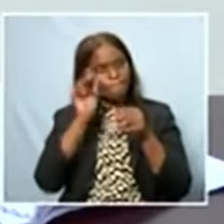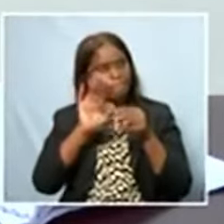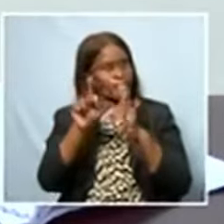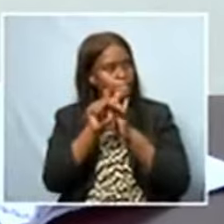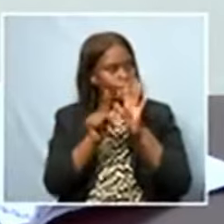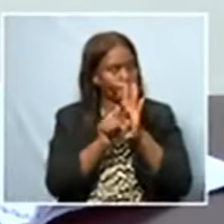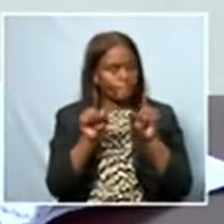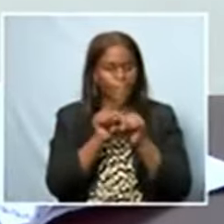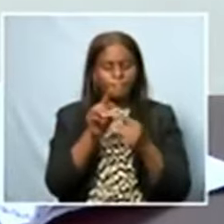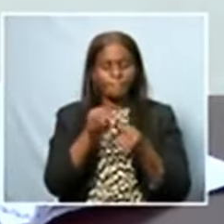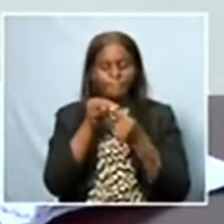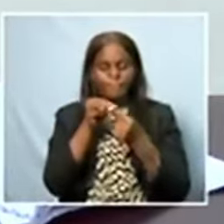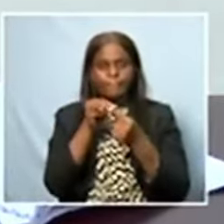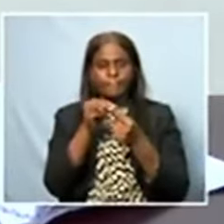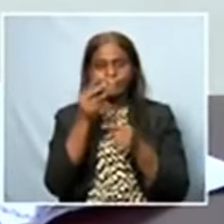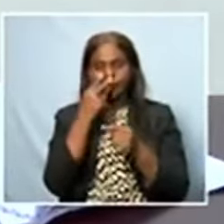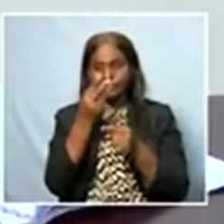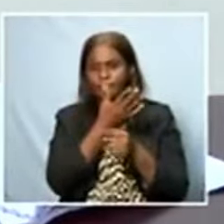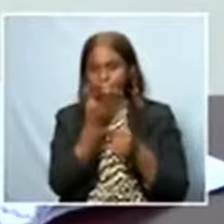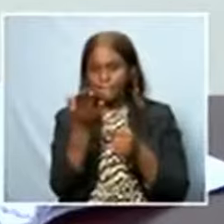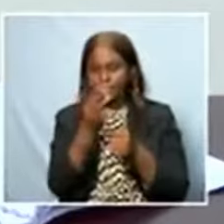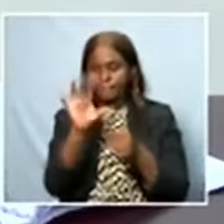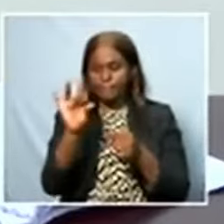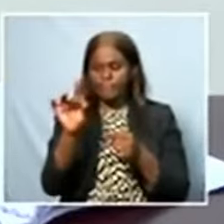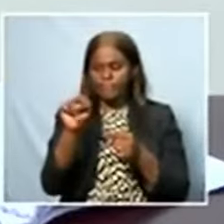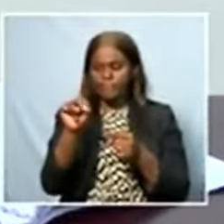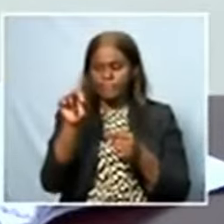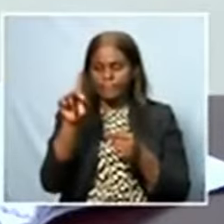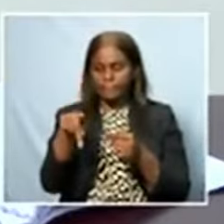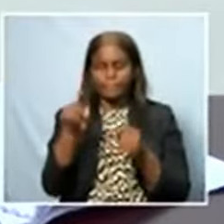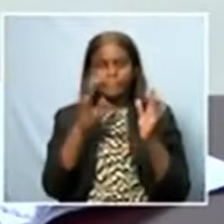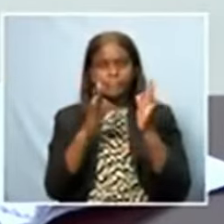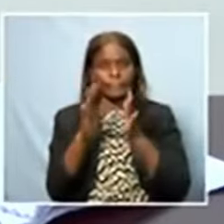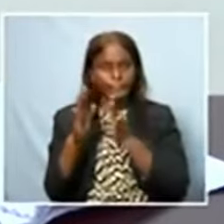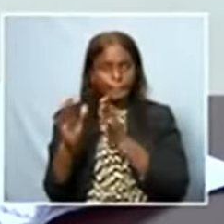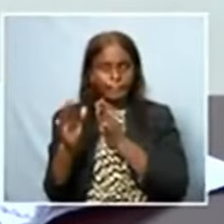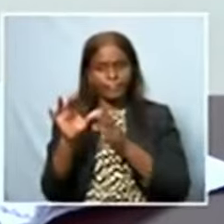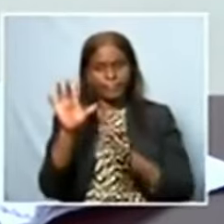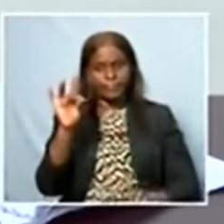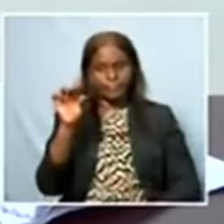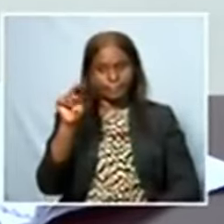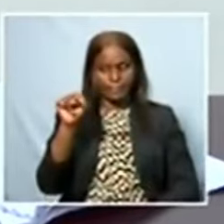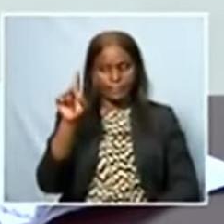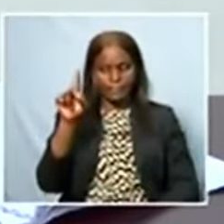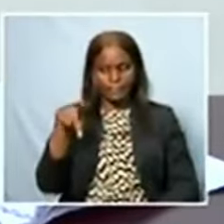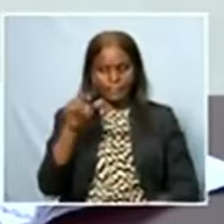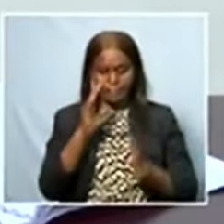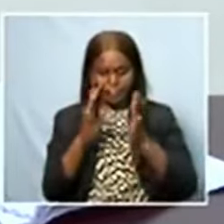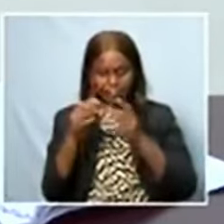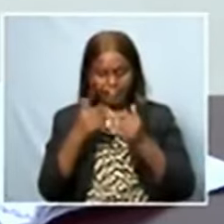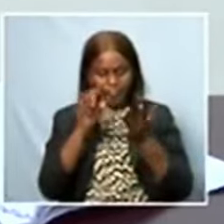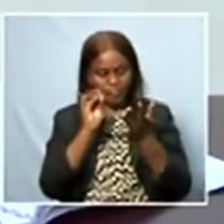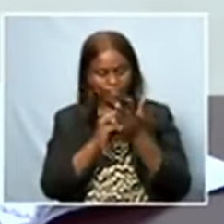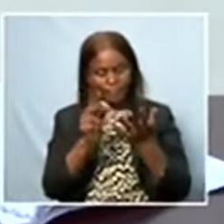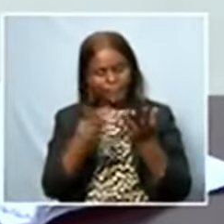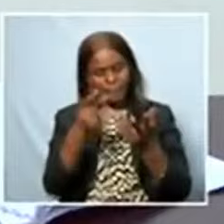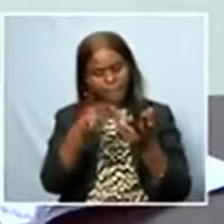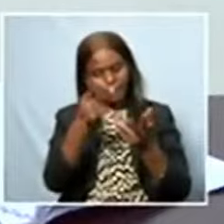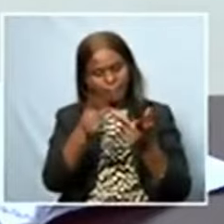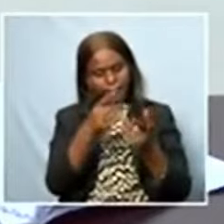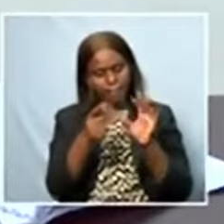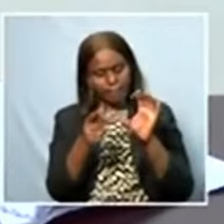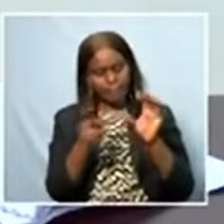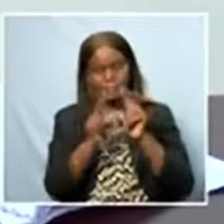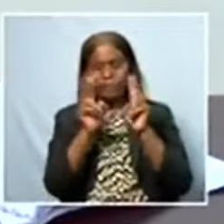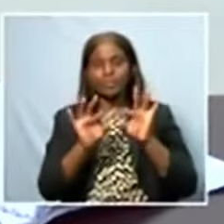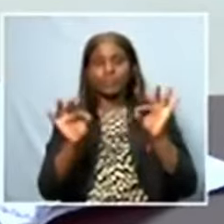and in particular looking at the 8th National Development Plan. The 8th National Development Plan has put priority sectors. A